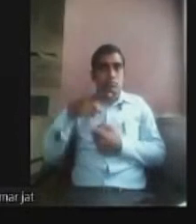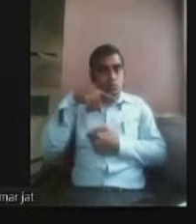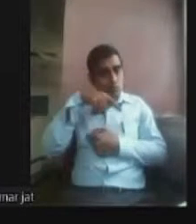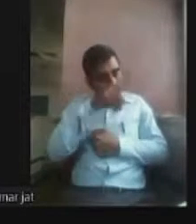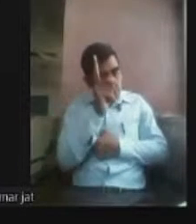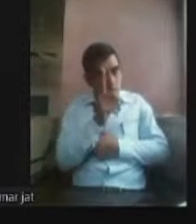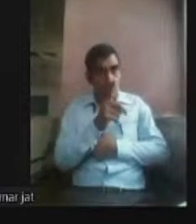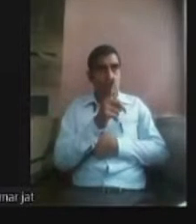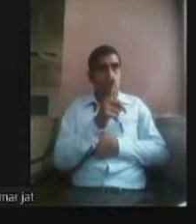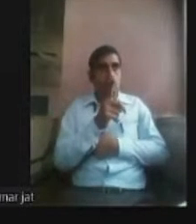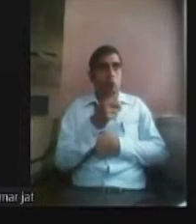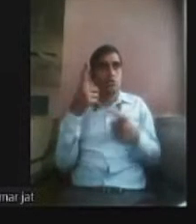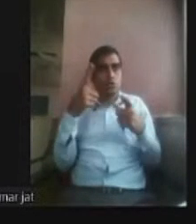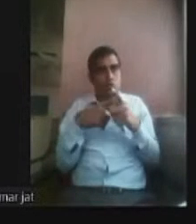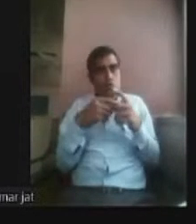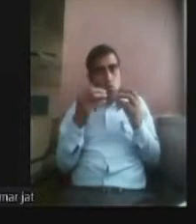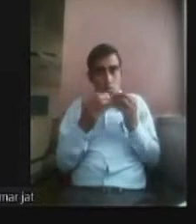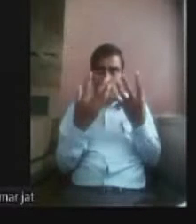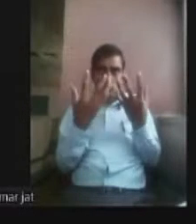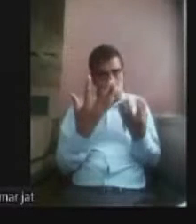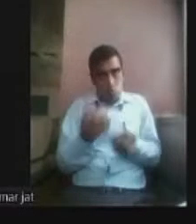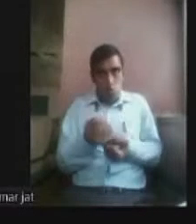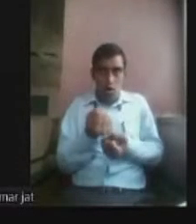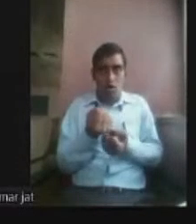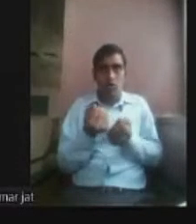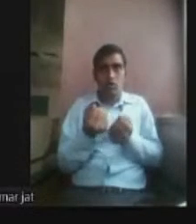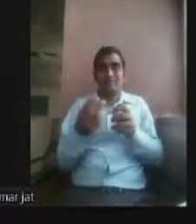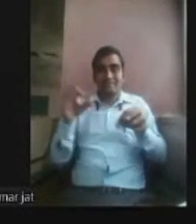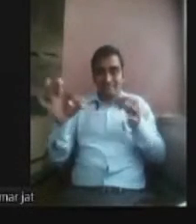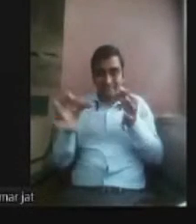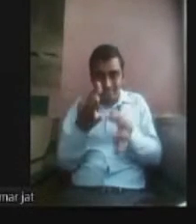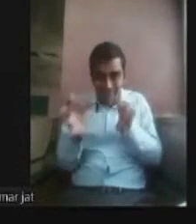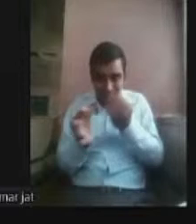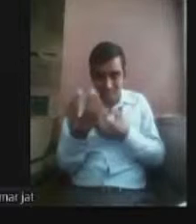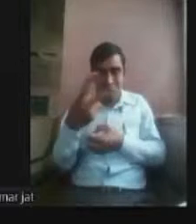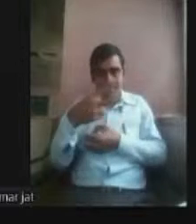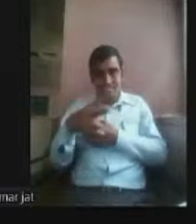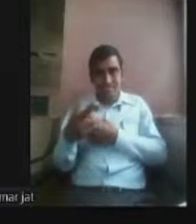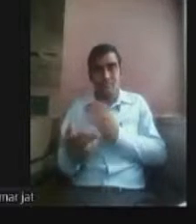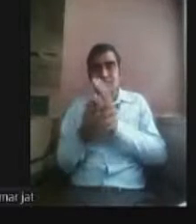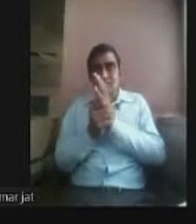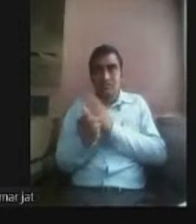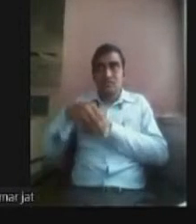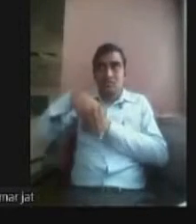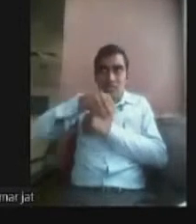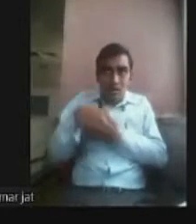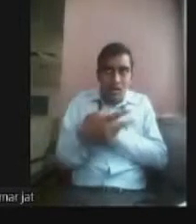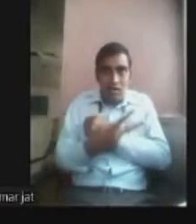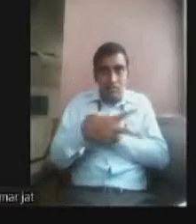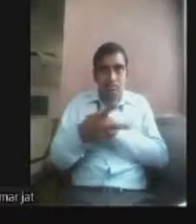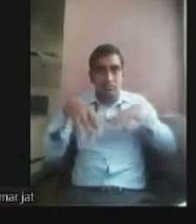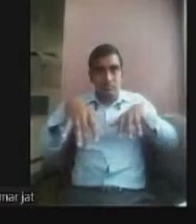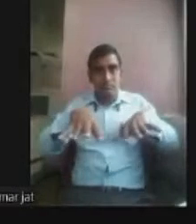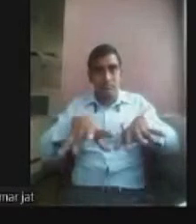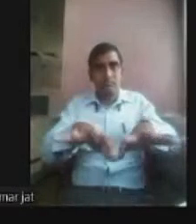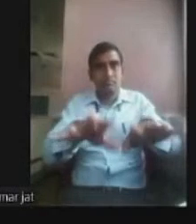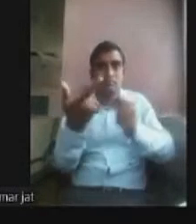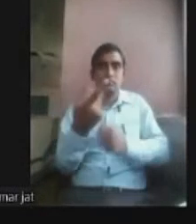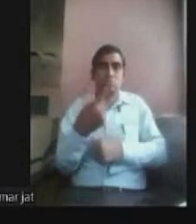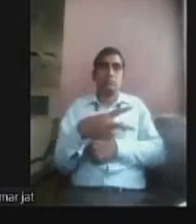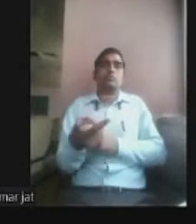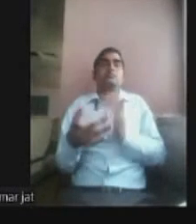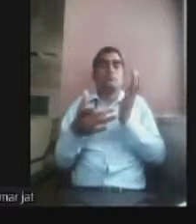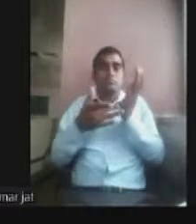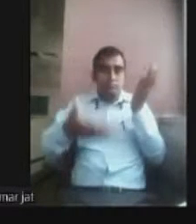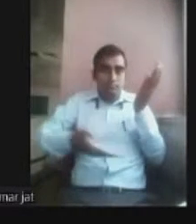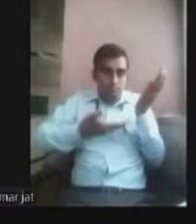we can provide them the training that they need, be it knitting or stitching, and we can